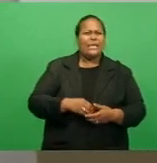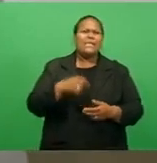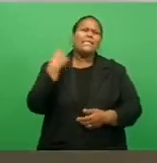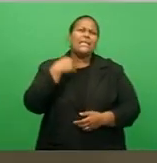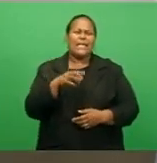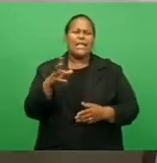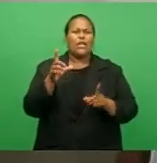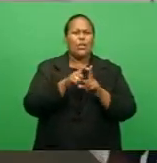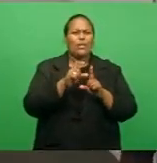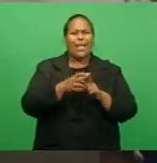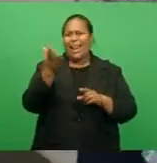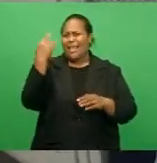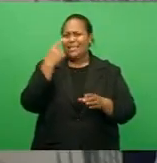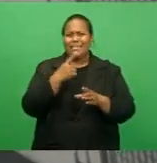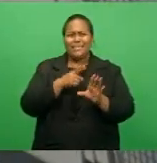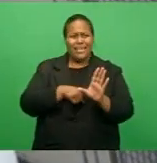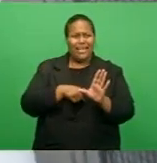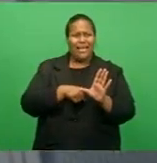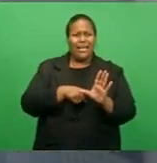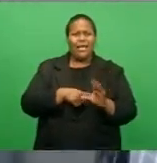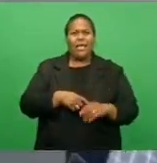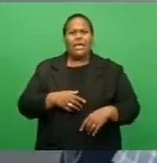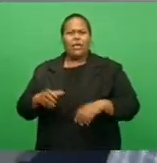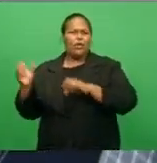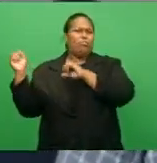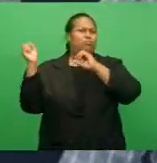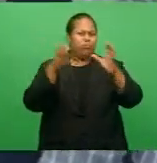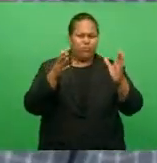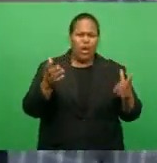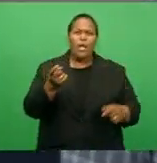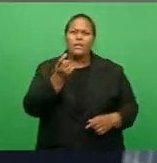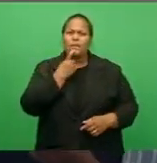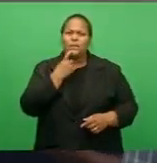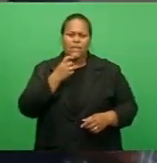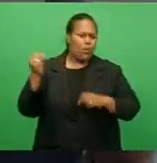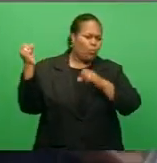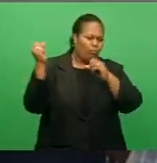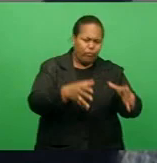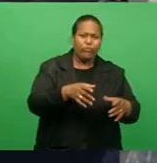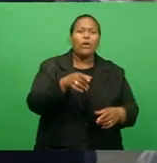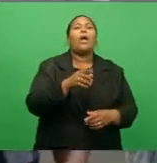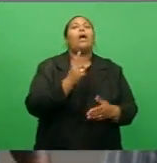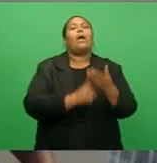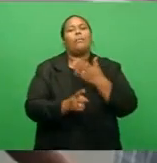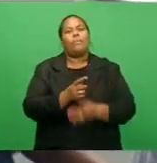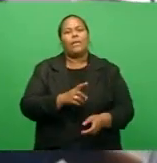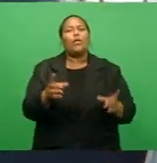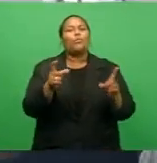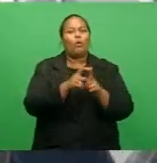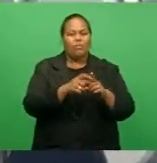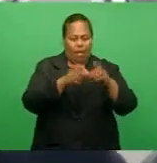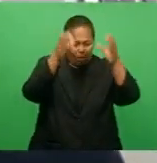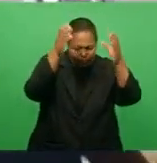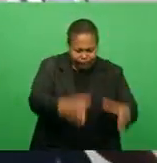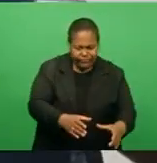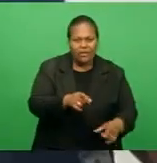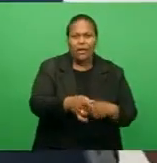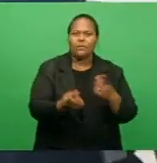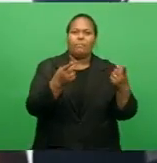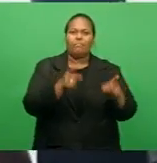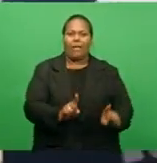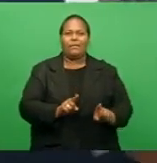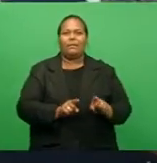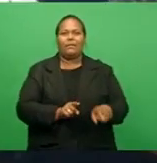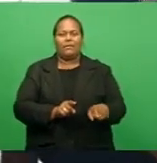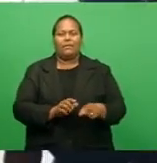It's alleged he threw a concrete block at his wife, but it hit their daughter instead, causing her death. Military police officer